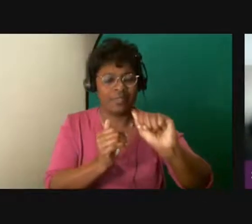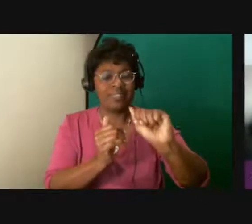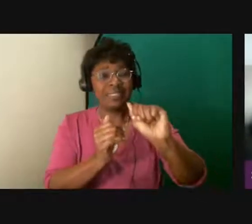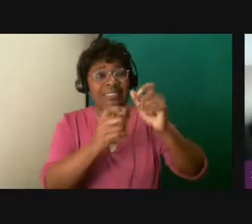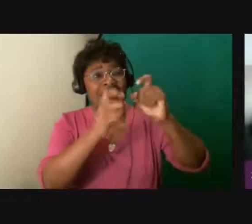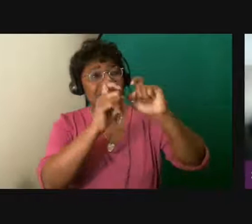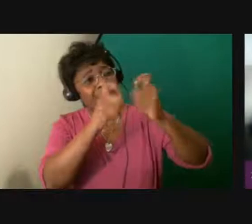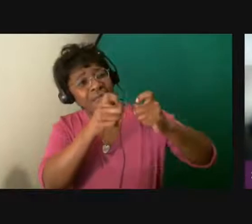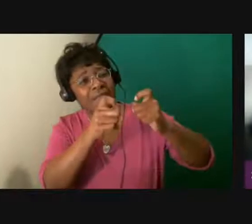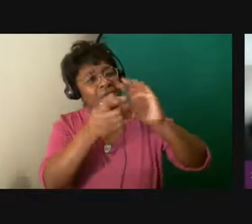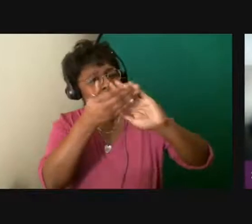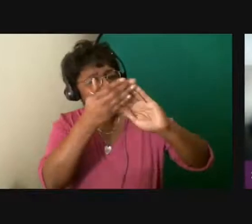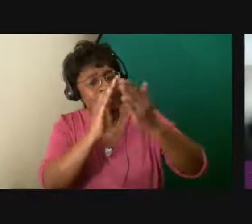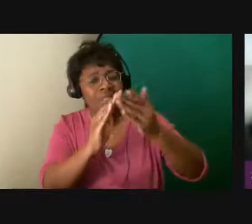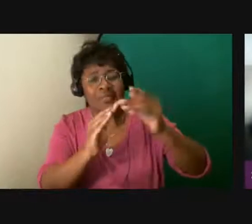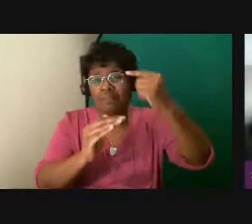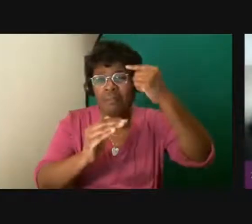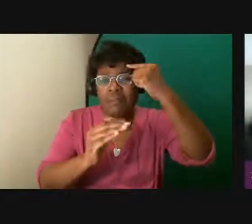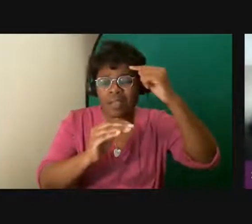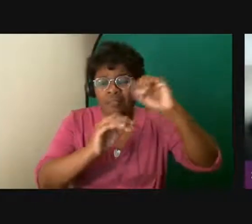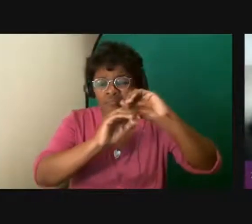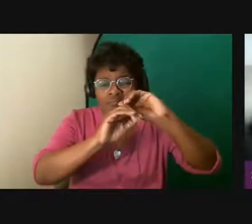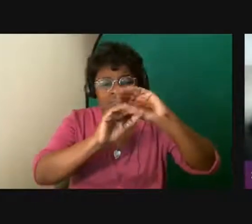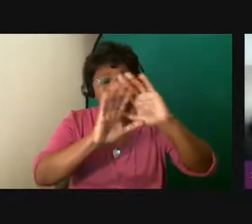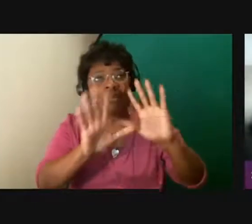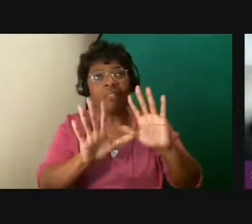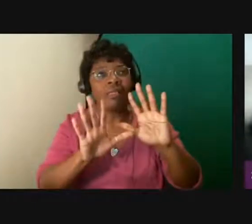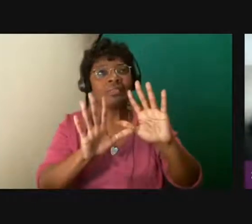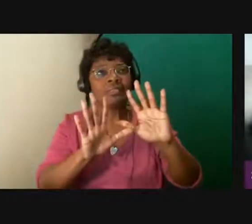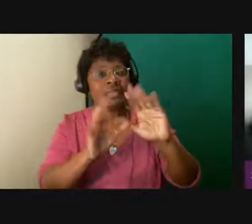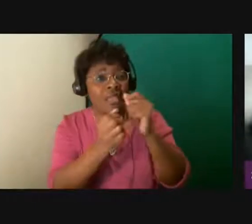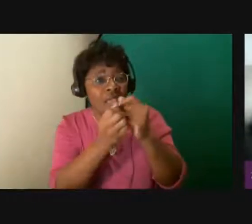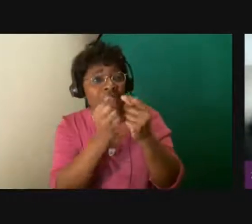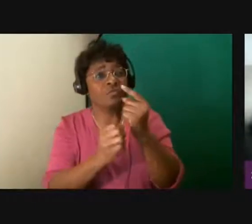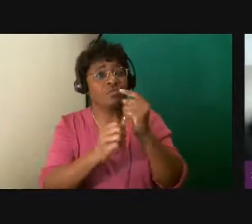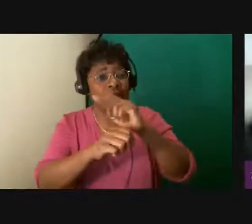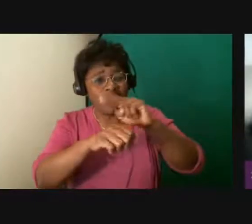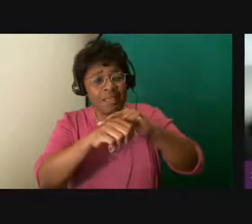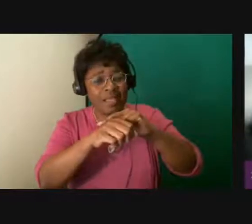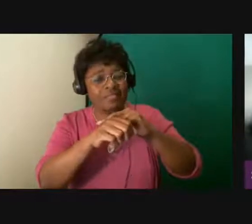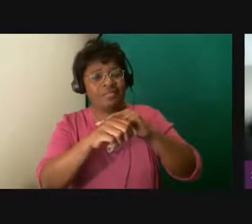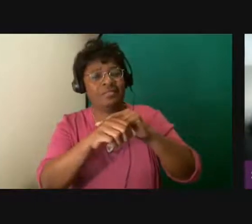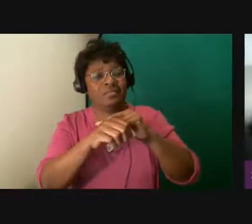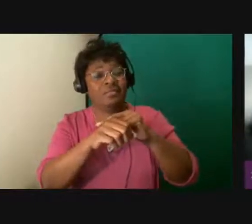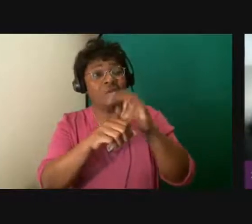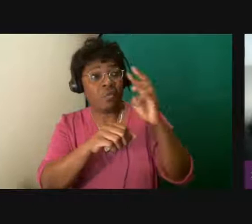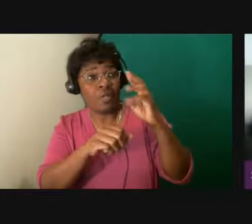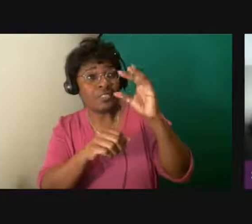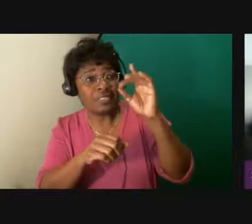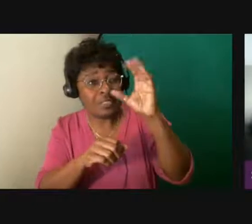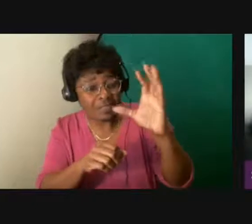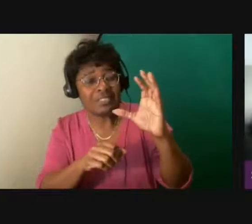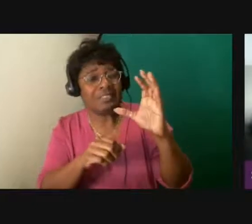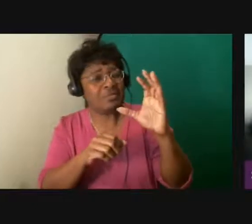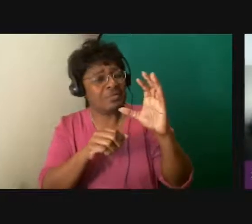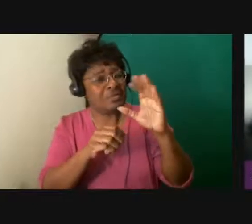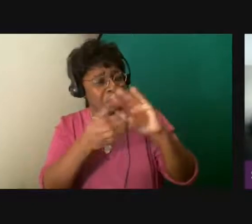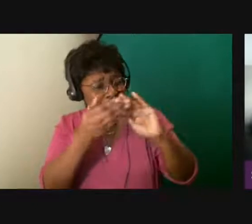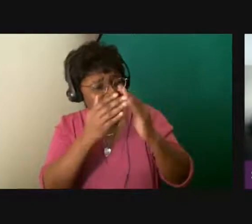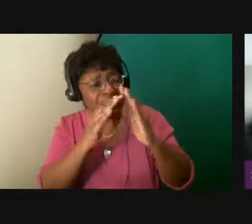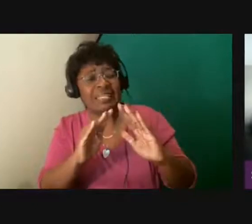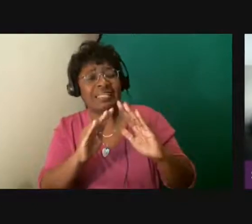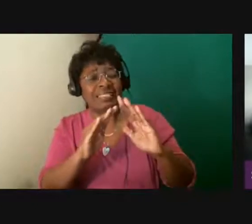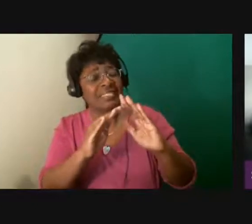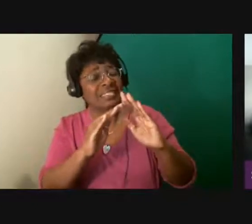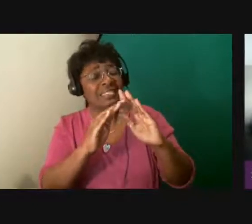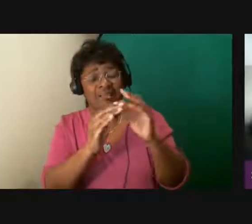them a peace of mind, Father God. Give everyone in the nation's capital and the world, Father God, in the universe, let them know, Father God, that you give them the peace